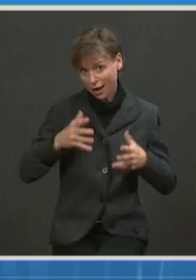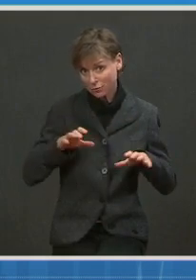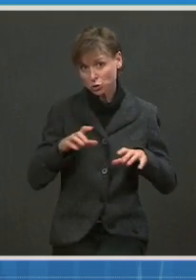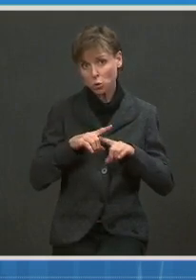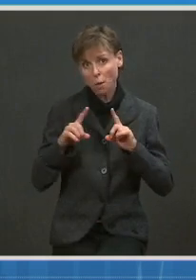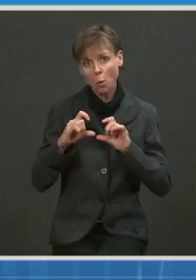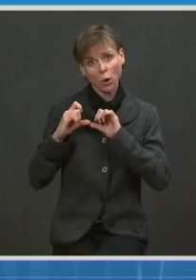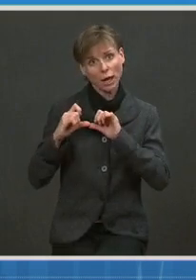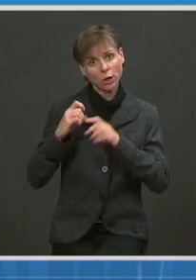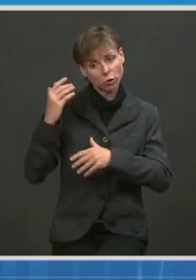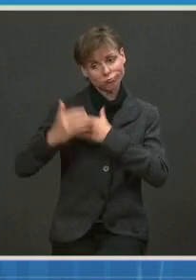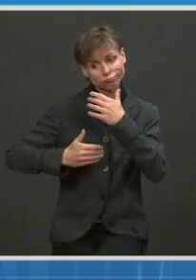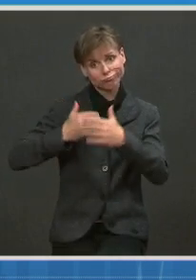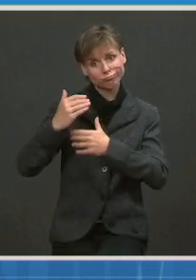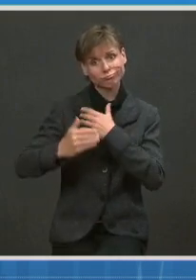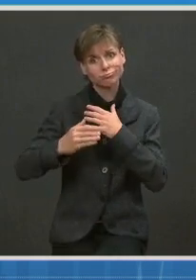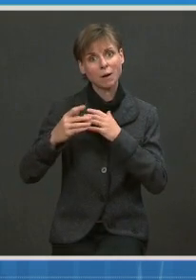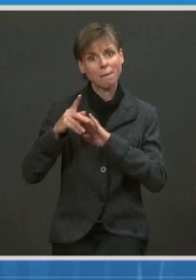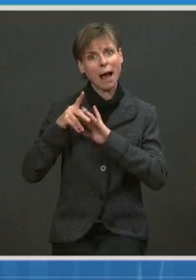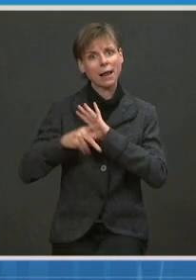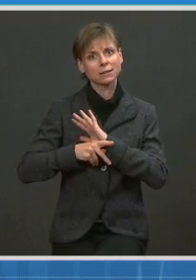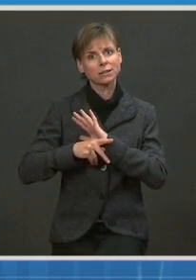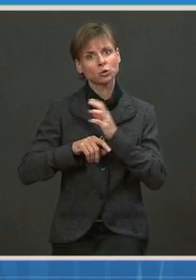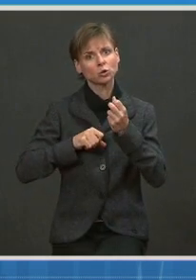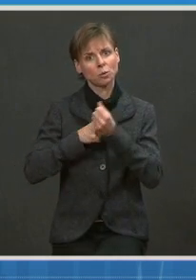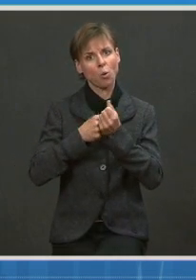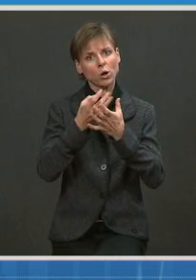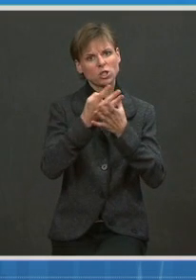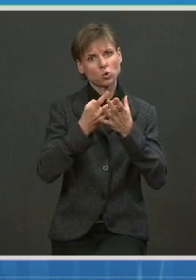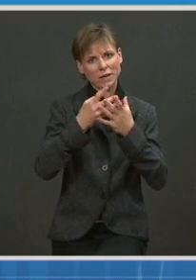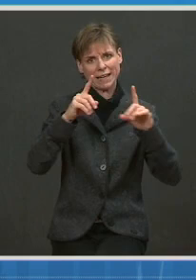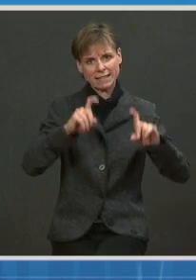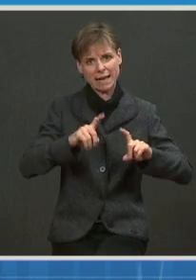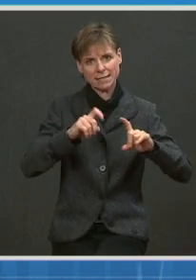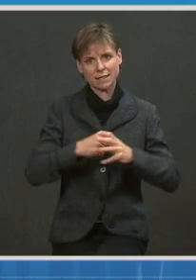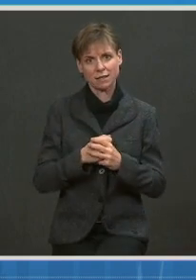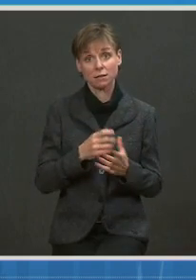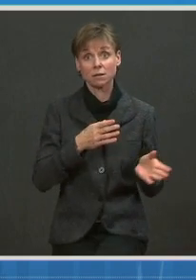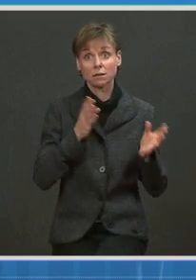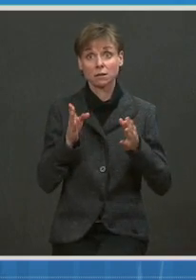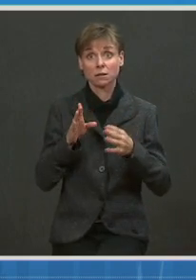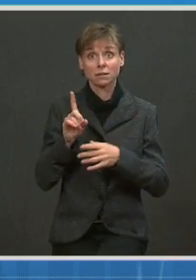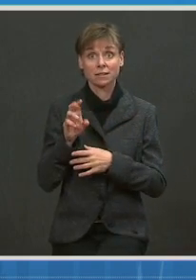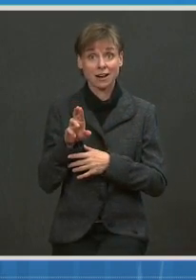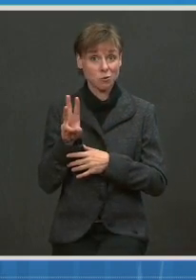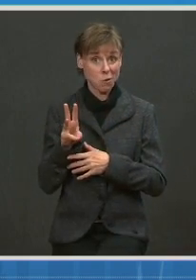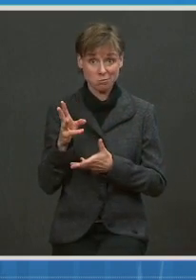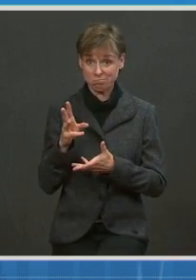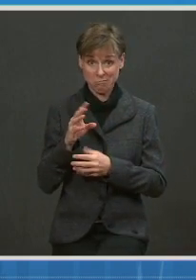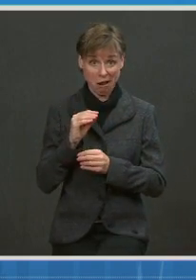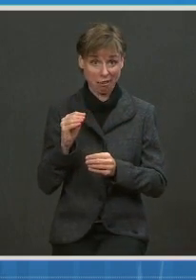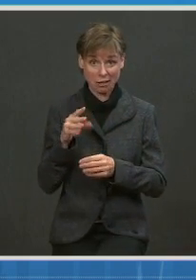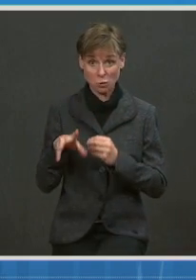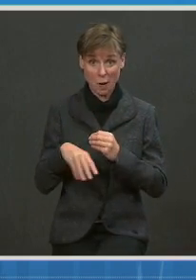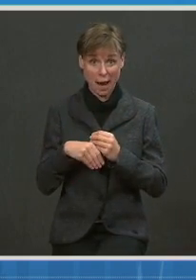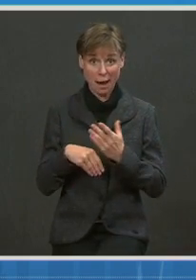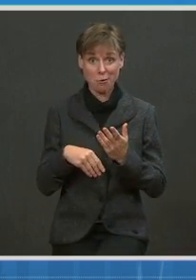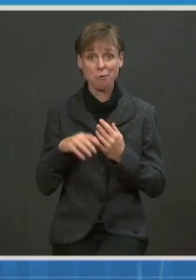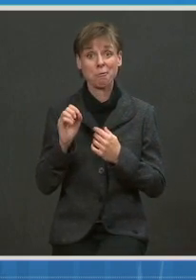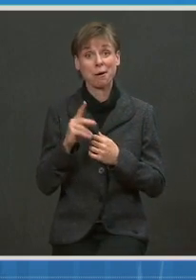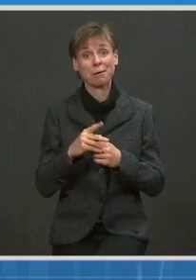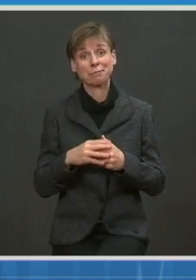here to support screening testing. And Dr. Walensky, is there anything you want to add to that? Nope. Nothing to Okay. add. Next question.